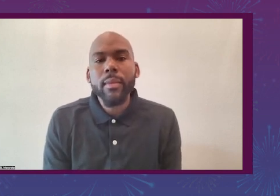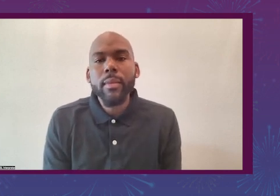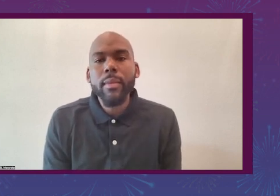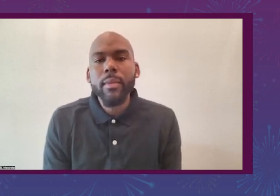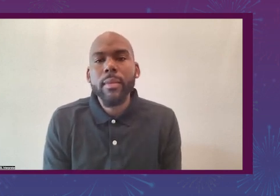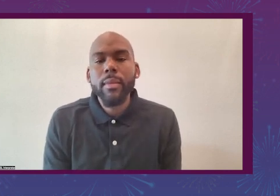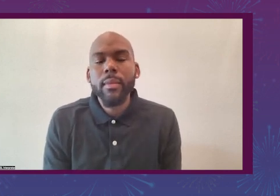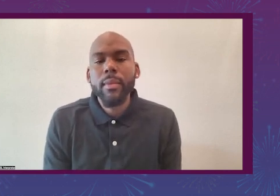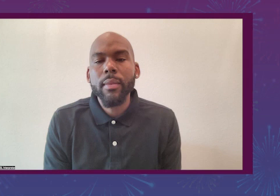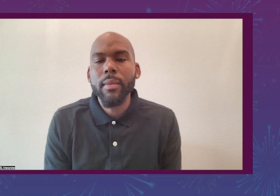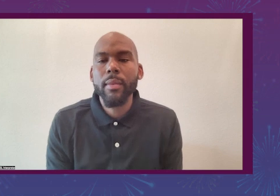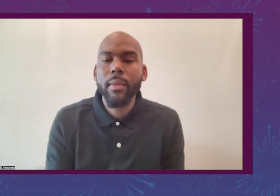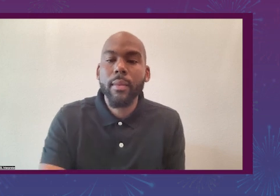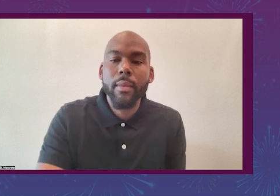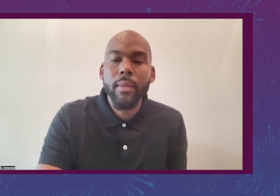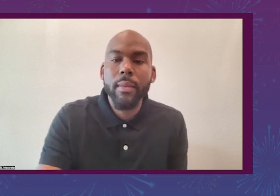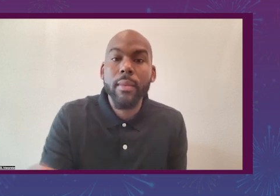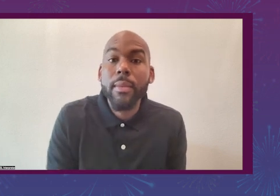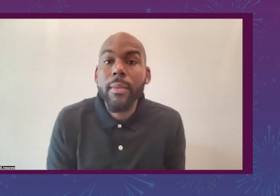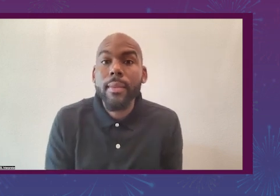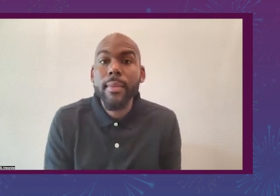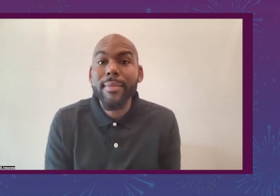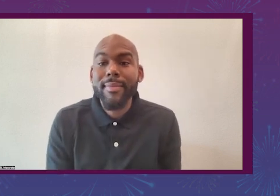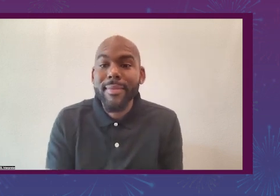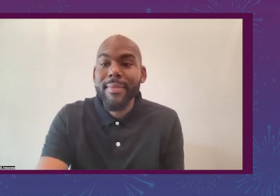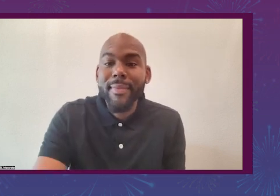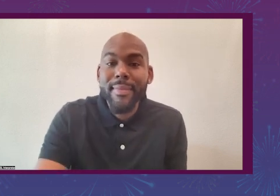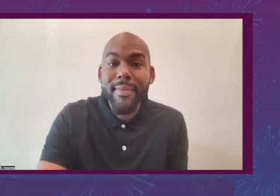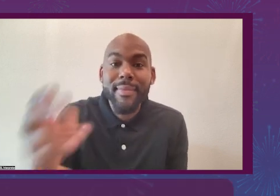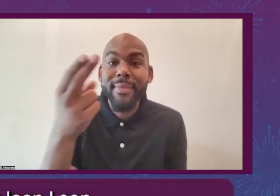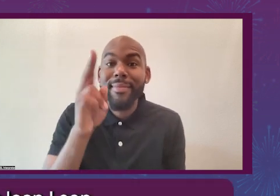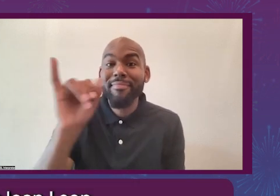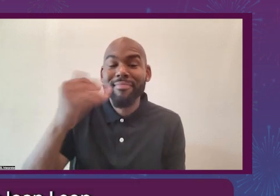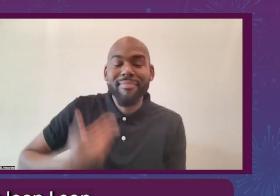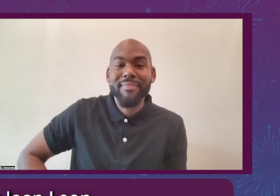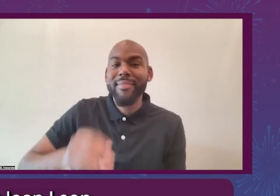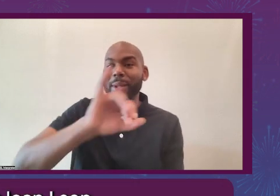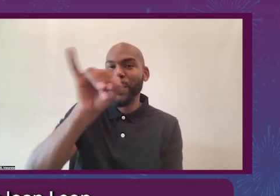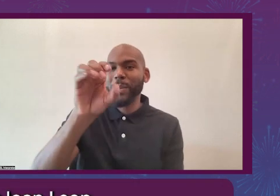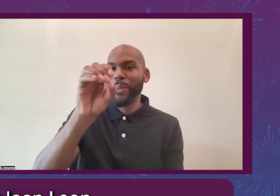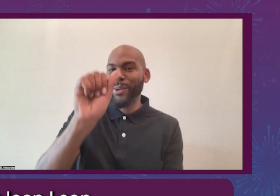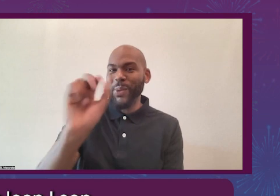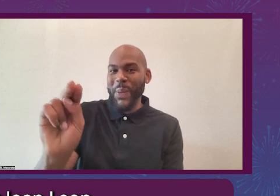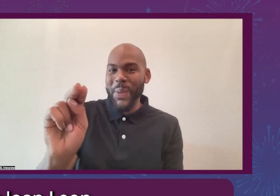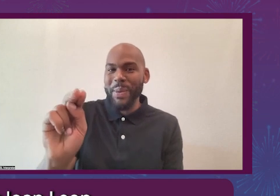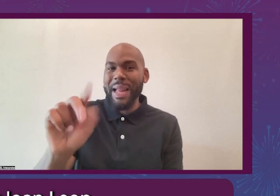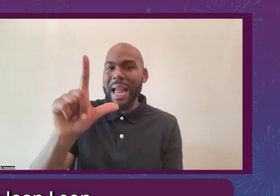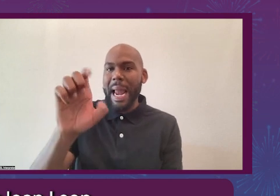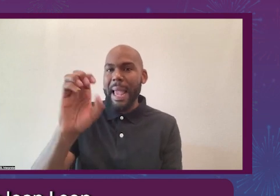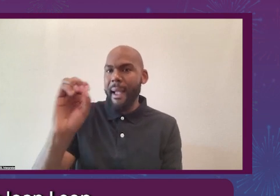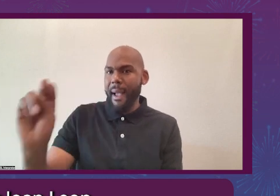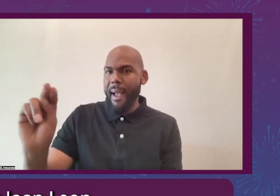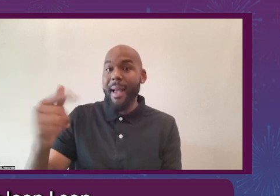woman wearing glasses with long silver hair worn in a bun appears on screen. Hi, my name is Joan